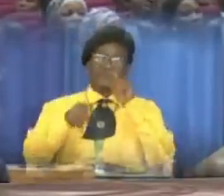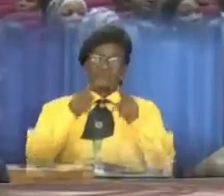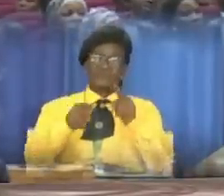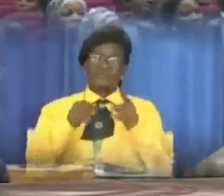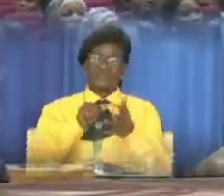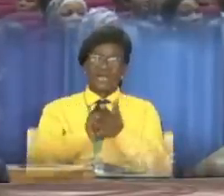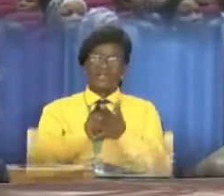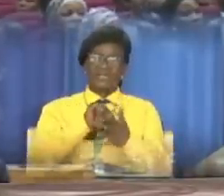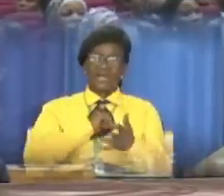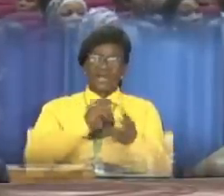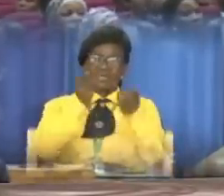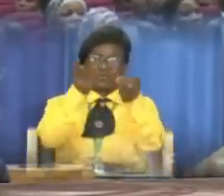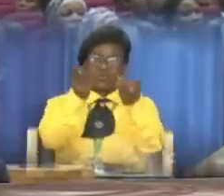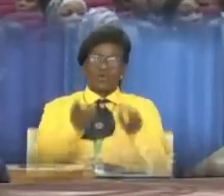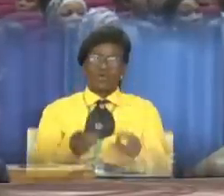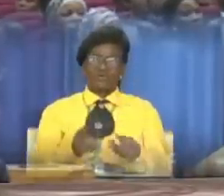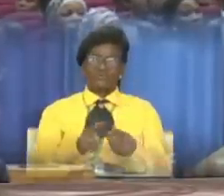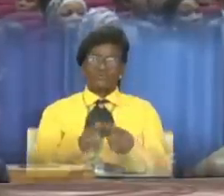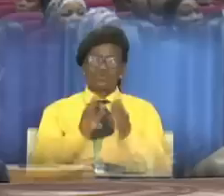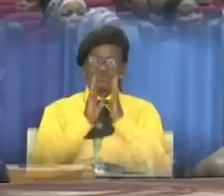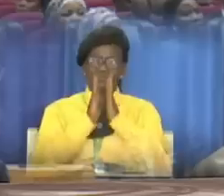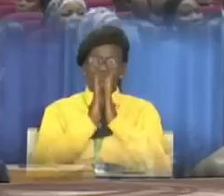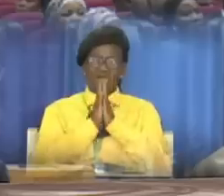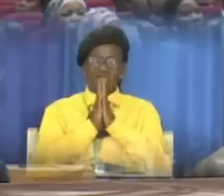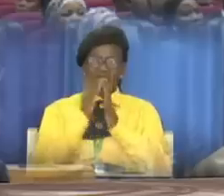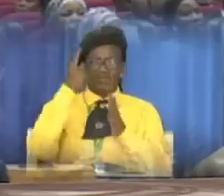tonight. They are the